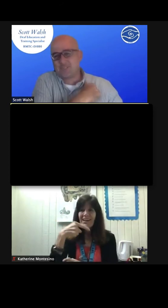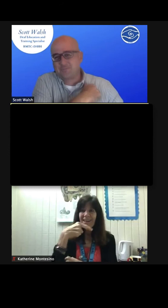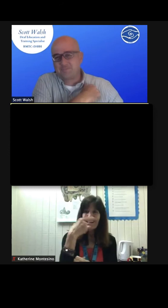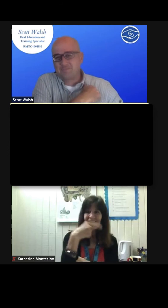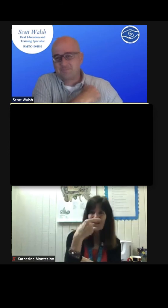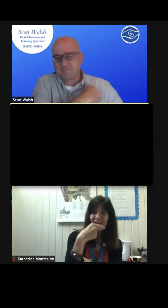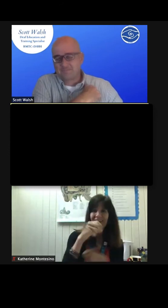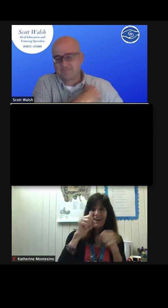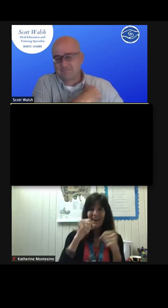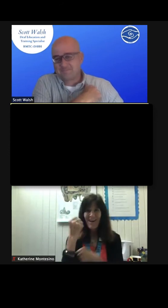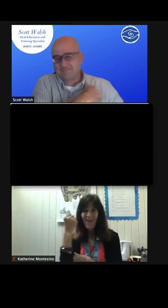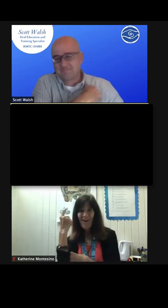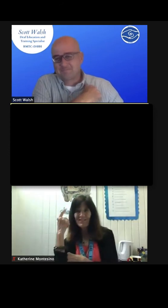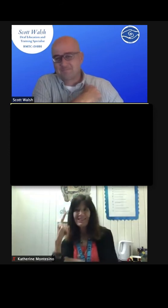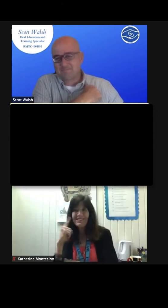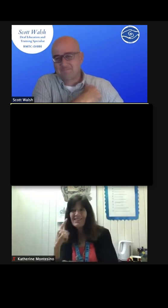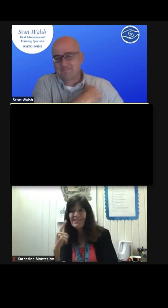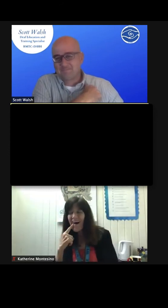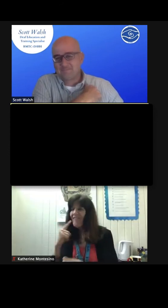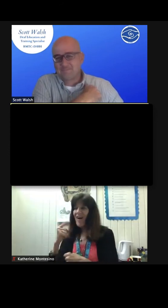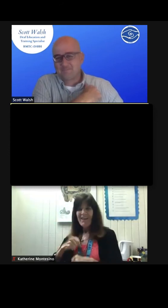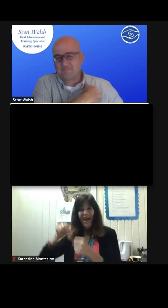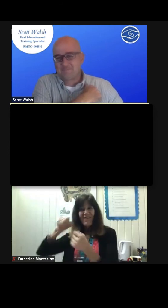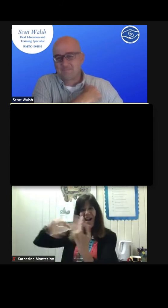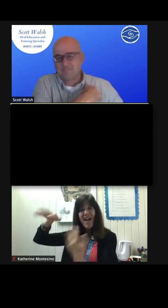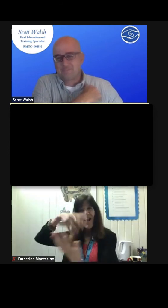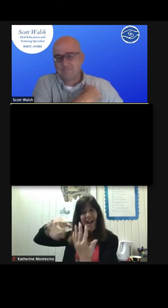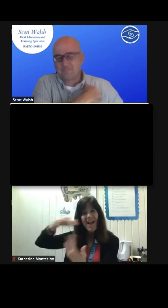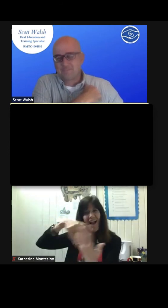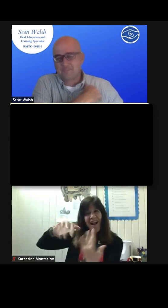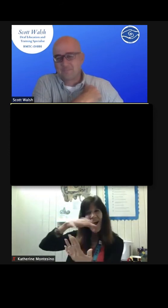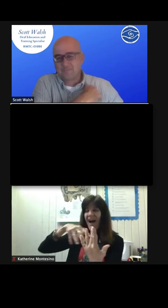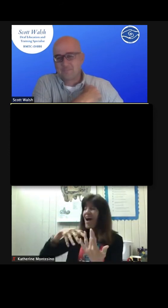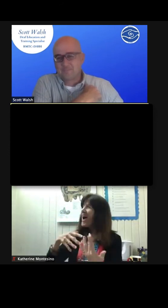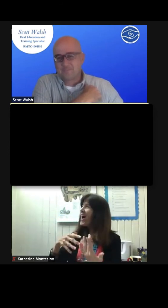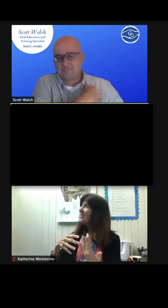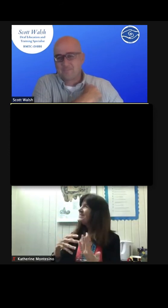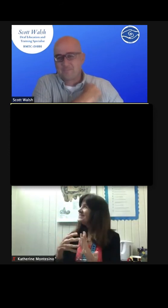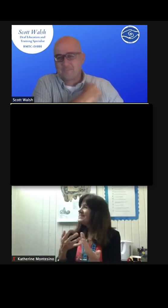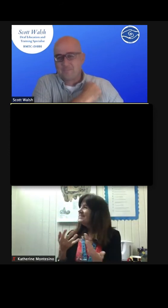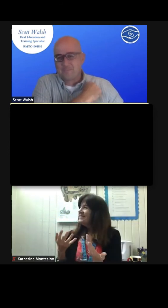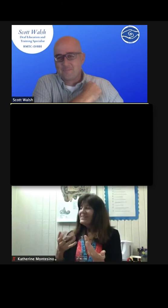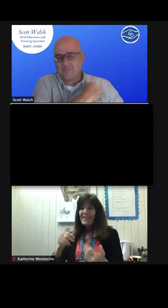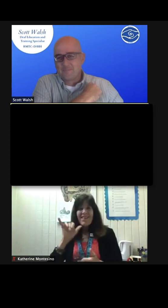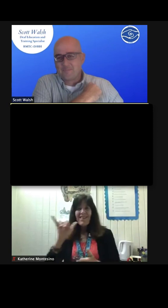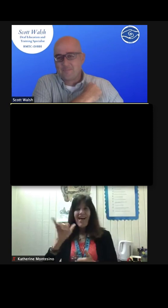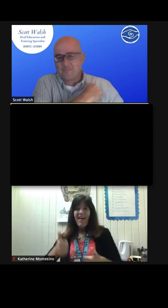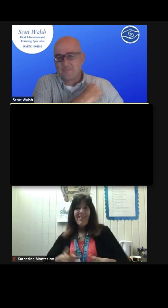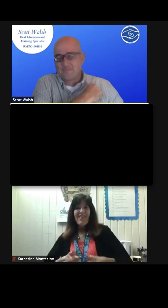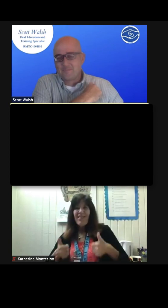I can understand people who are hearing. can understand deaf people and socialize with all groups.